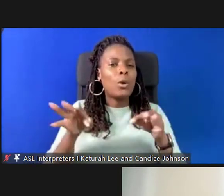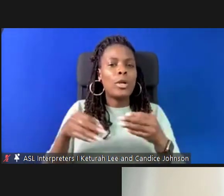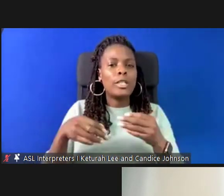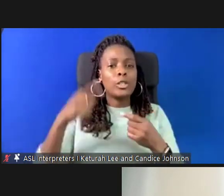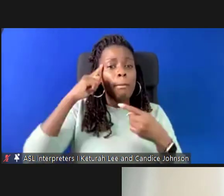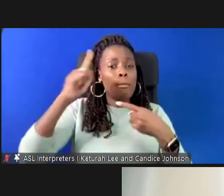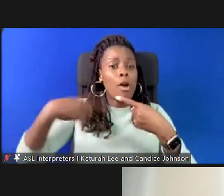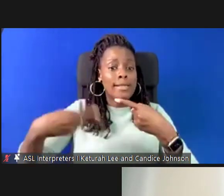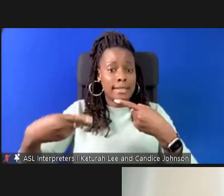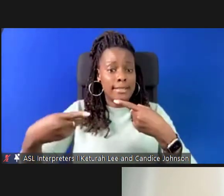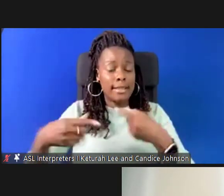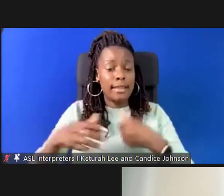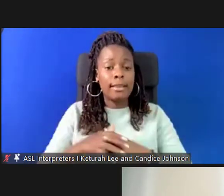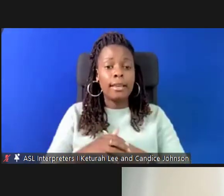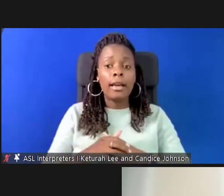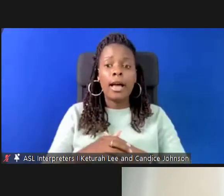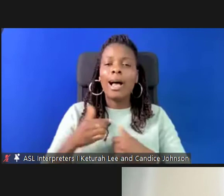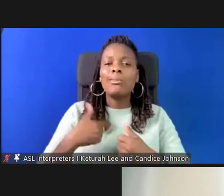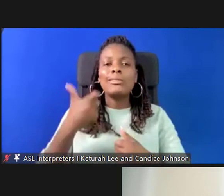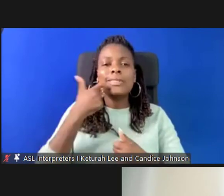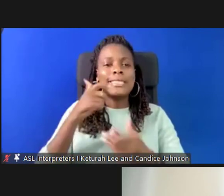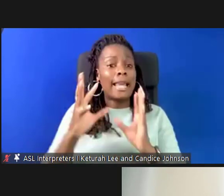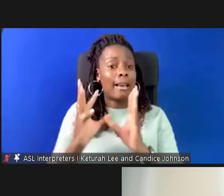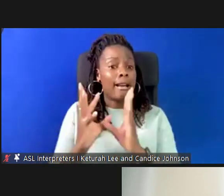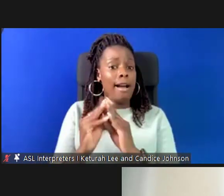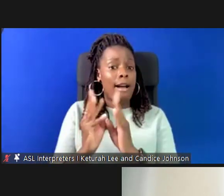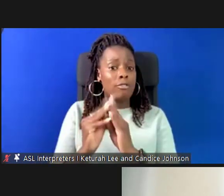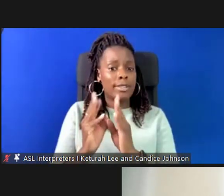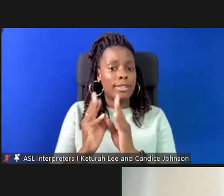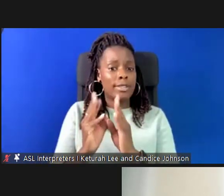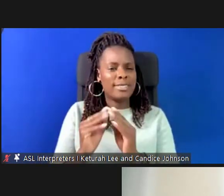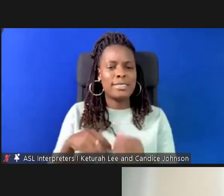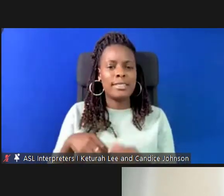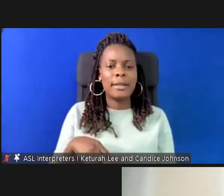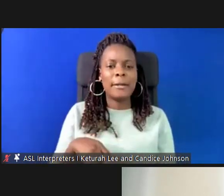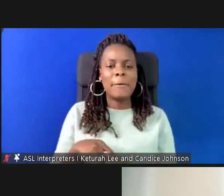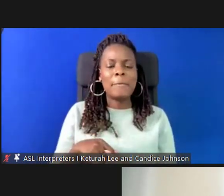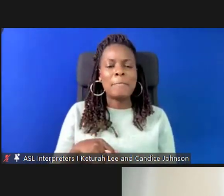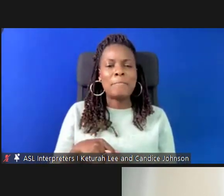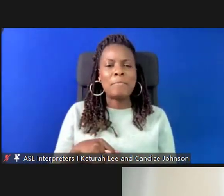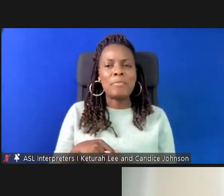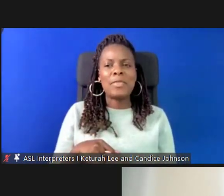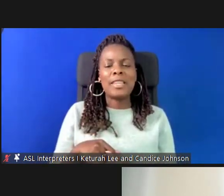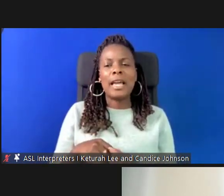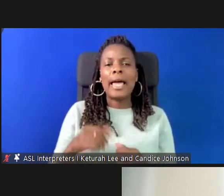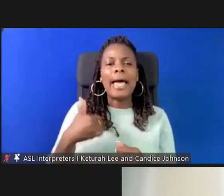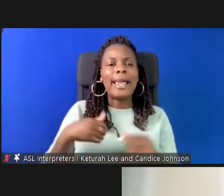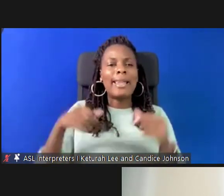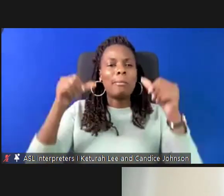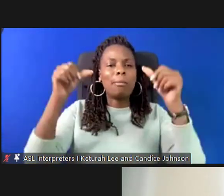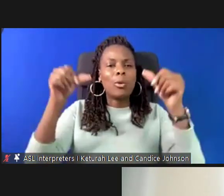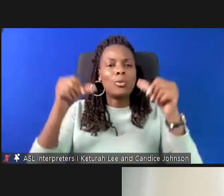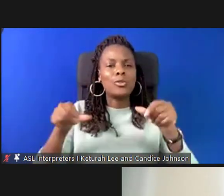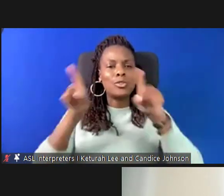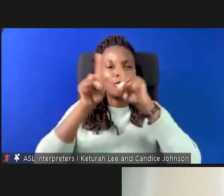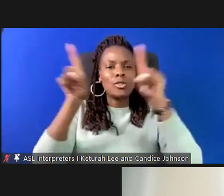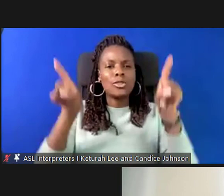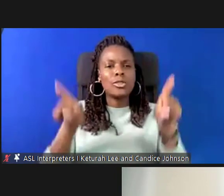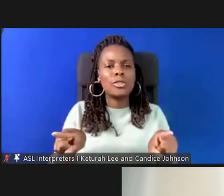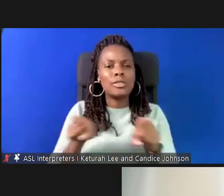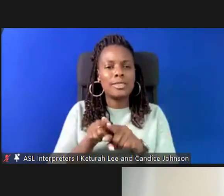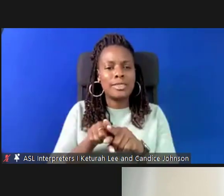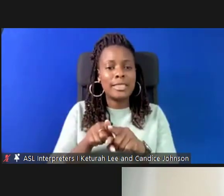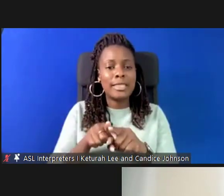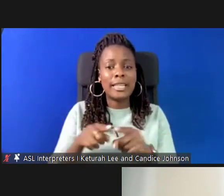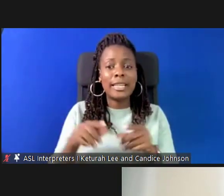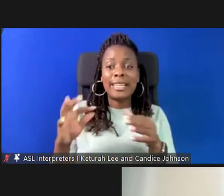at AMIA, informatics conference, and there's a wonderful poster that really showed that really, if you read the social worker